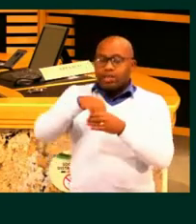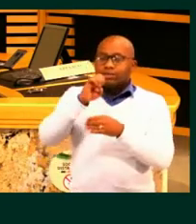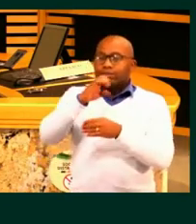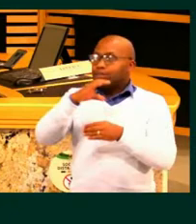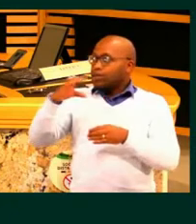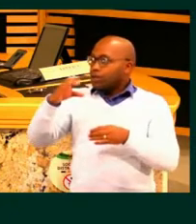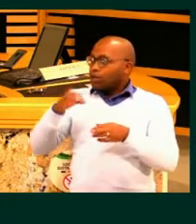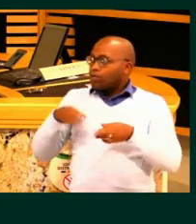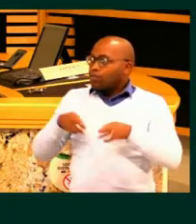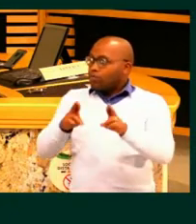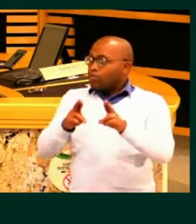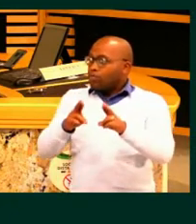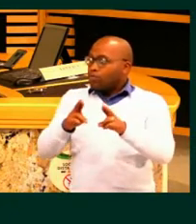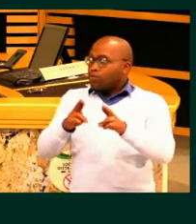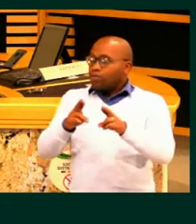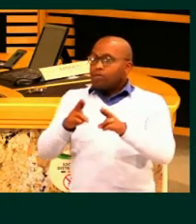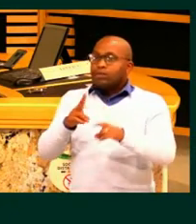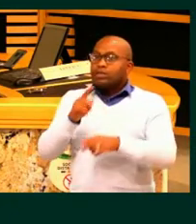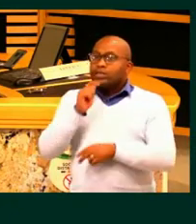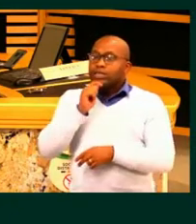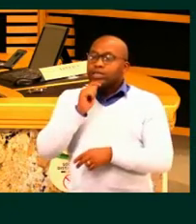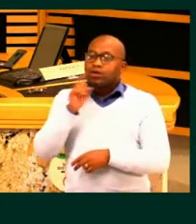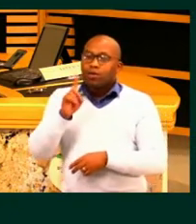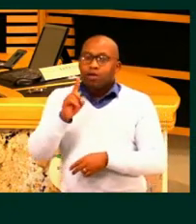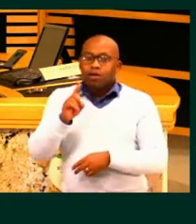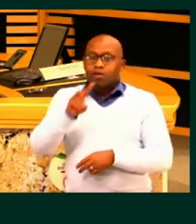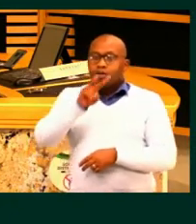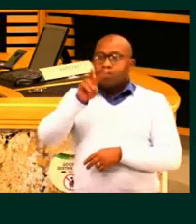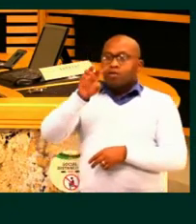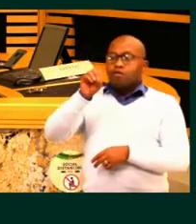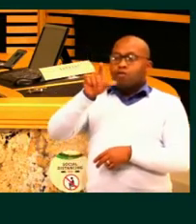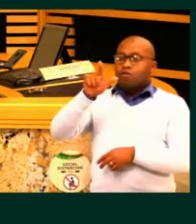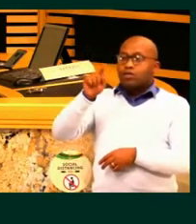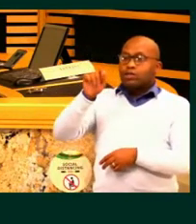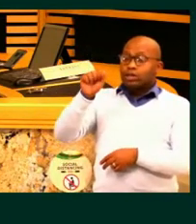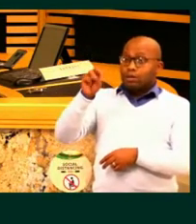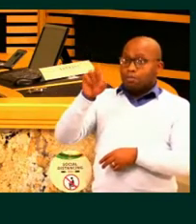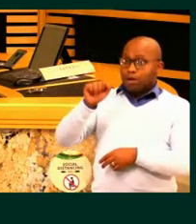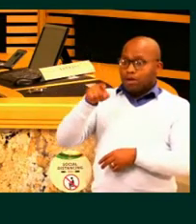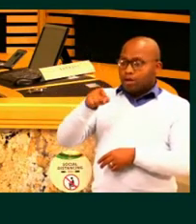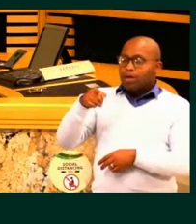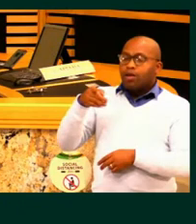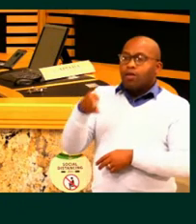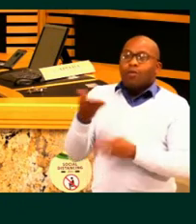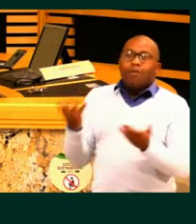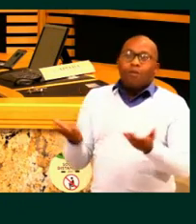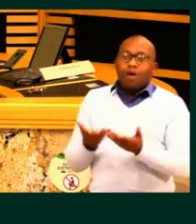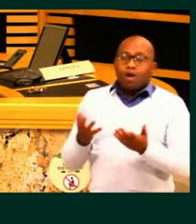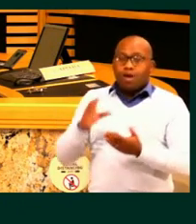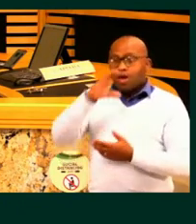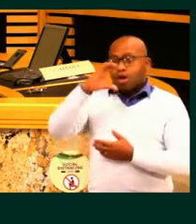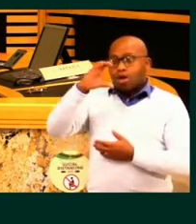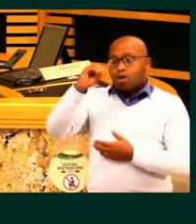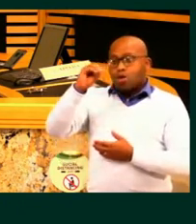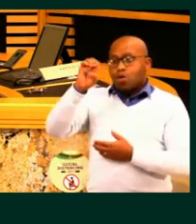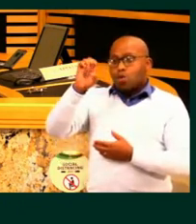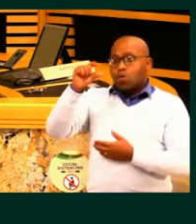called the voltima road within the Kaa District municipality K